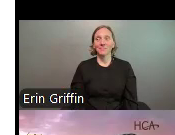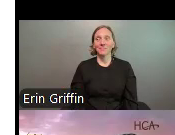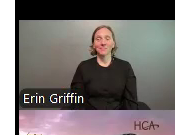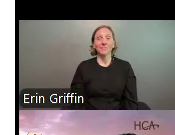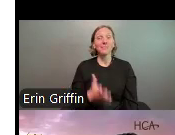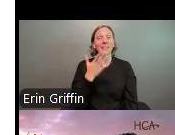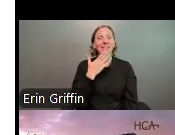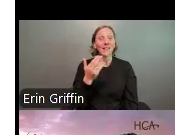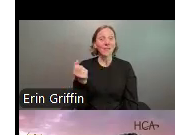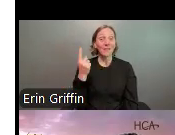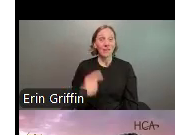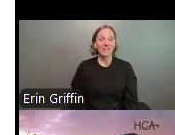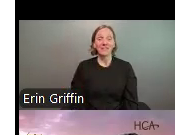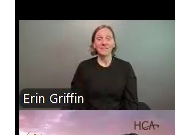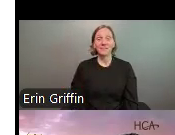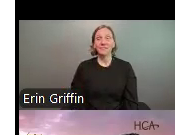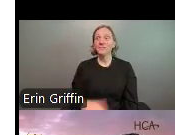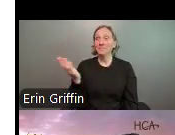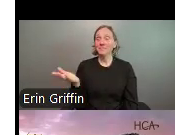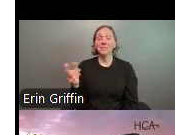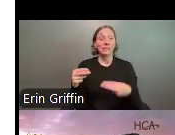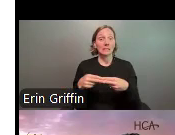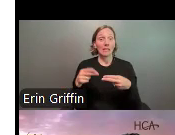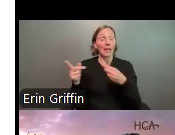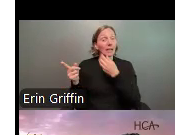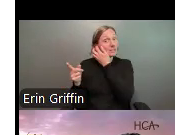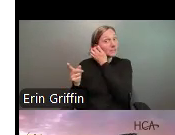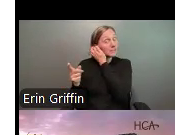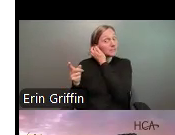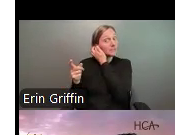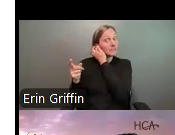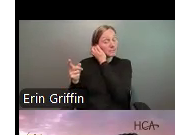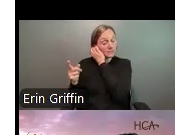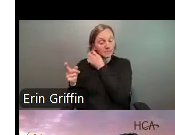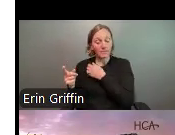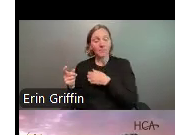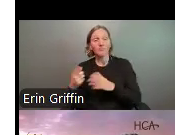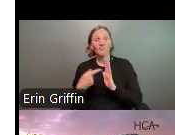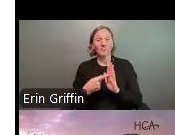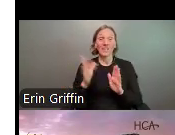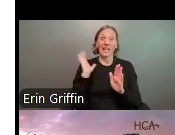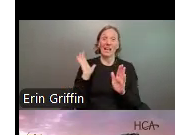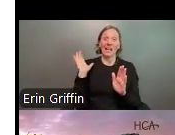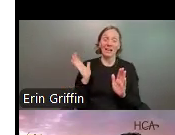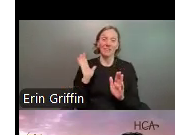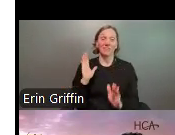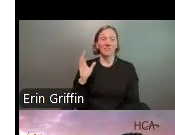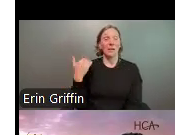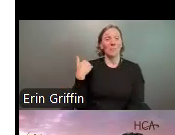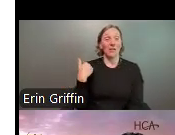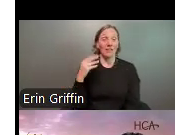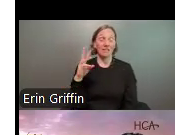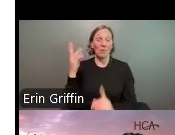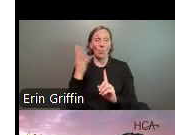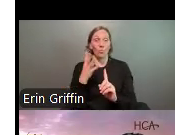Thank you all. So these slides really point you to some previous webinars that we've held around Apple